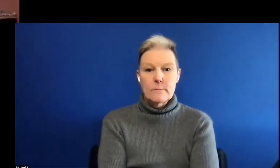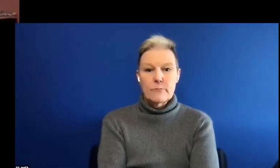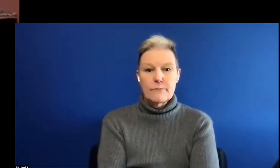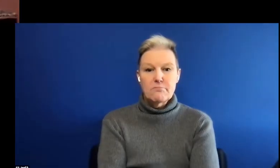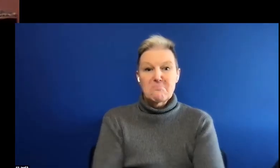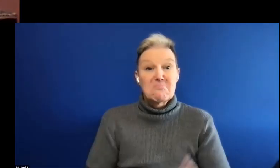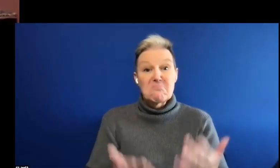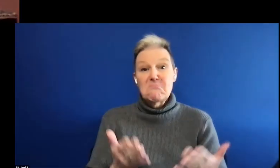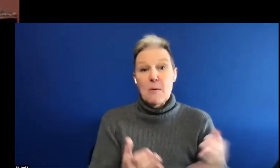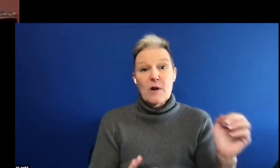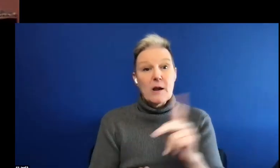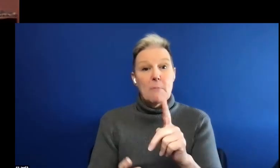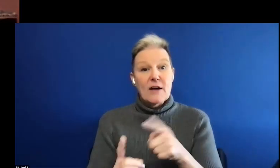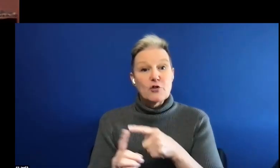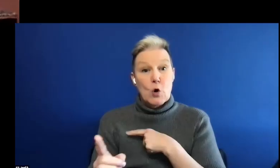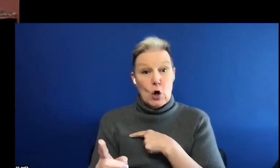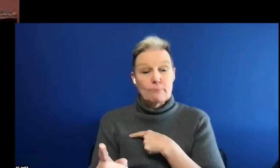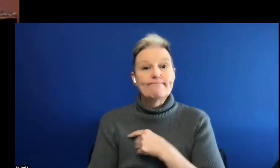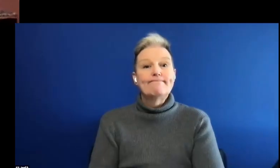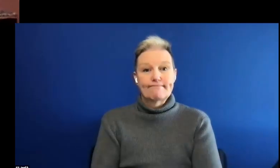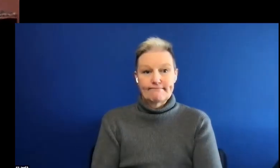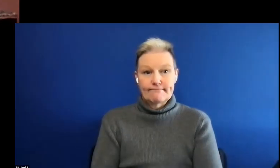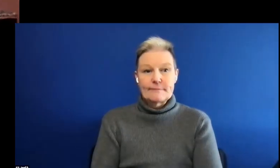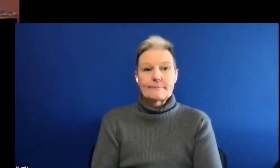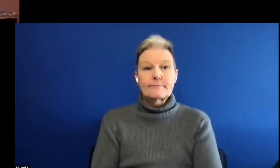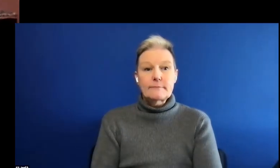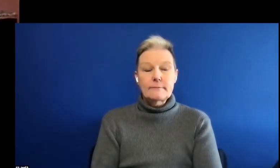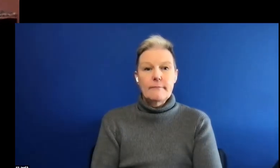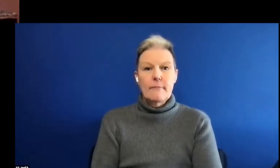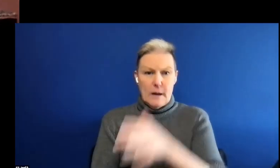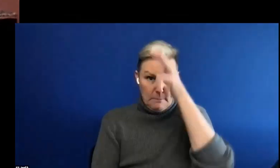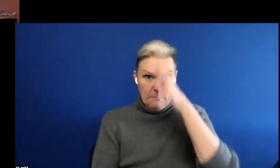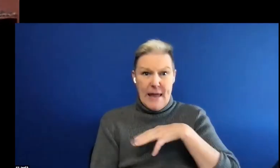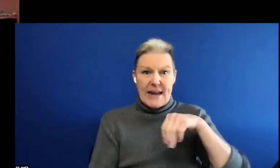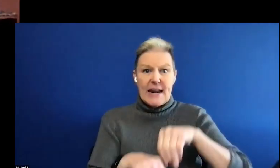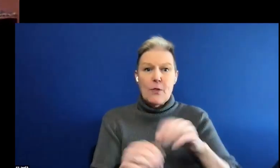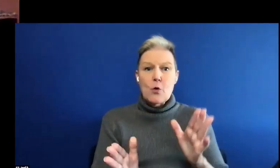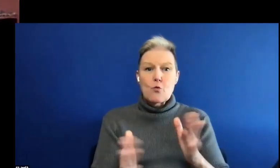Okay, maybe we can come back to her. Sure, okay. And the gentleman in the room?